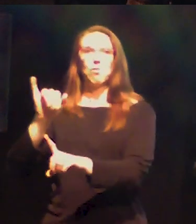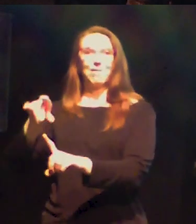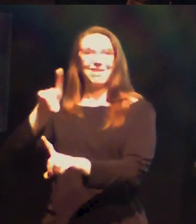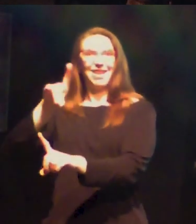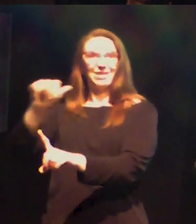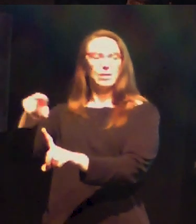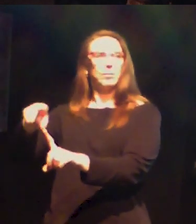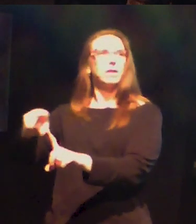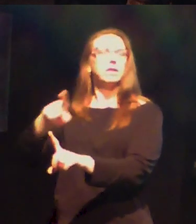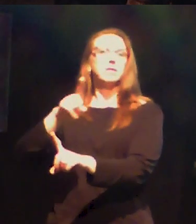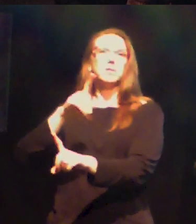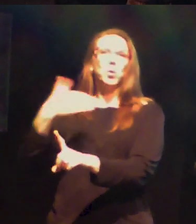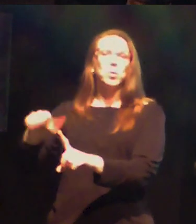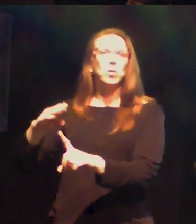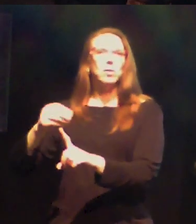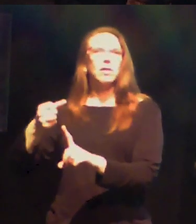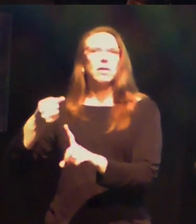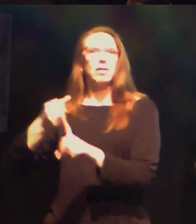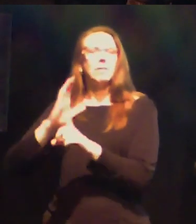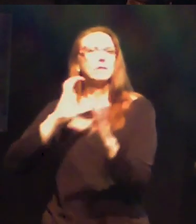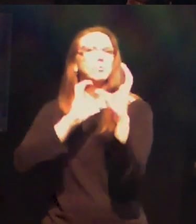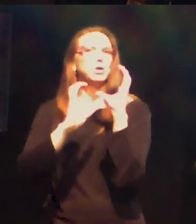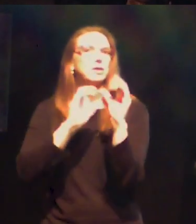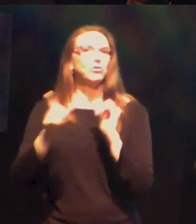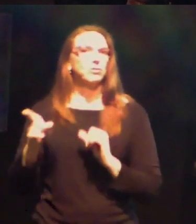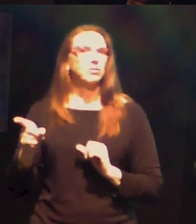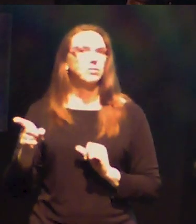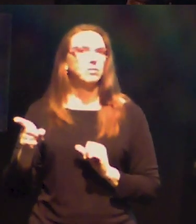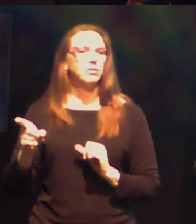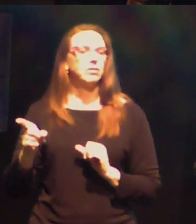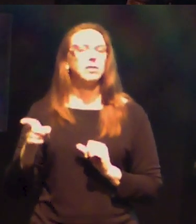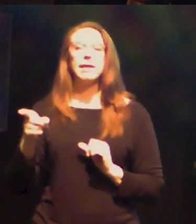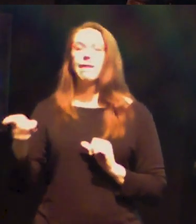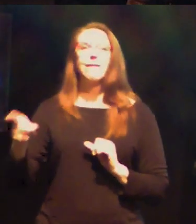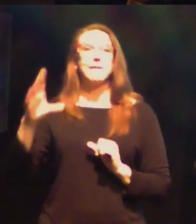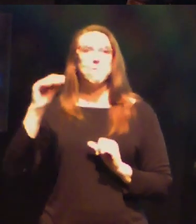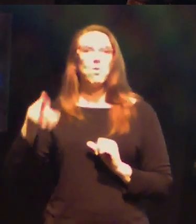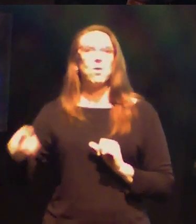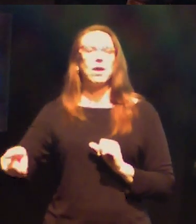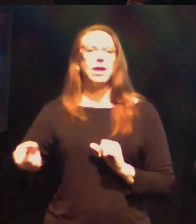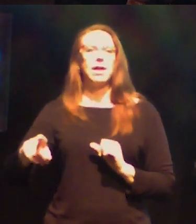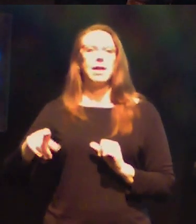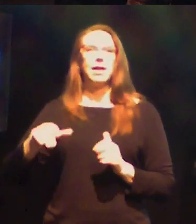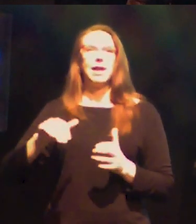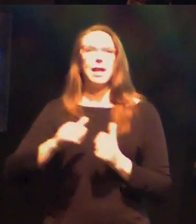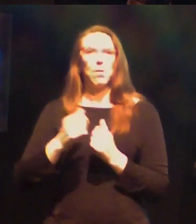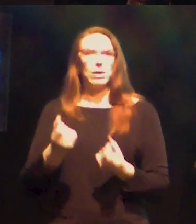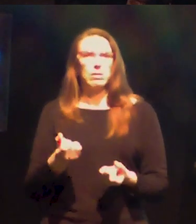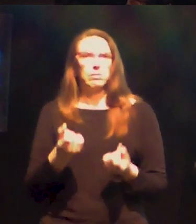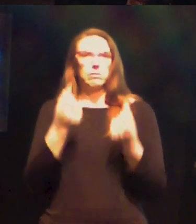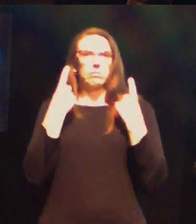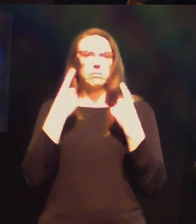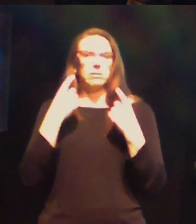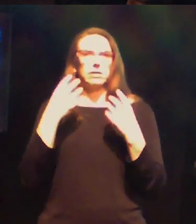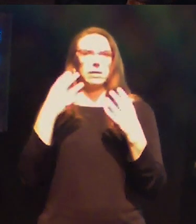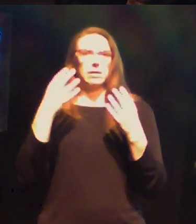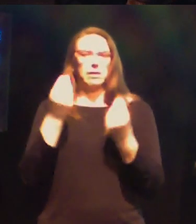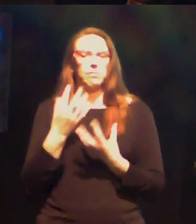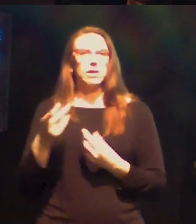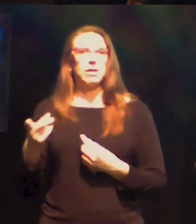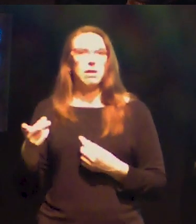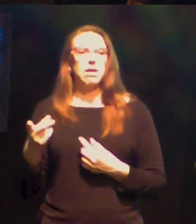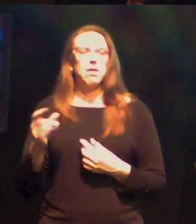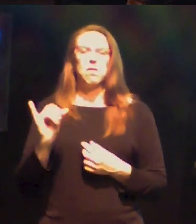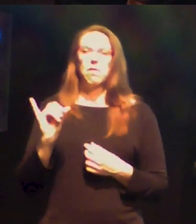really significantly impacts on his communication and his ability to digest information. And I knew,